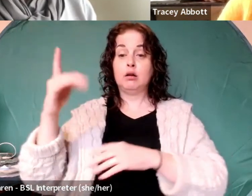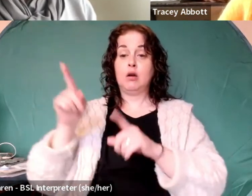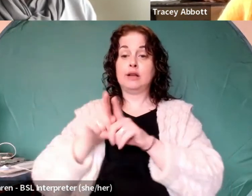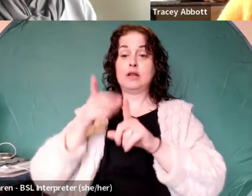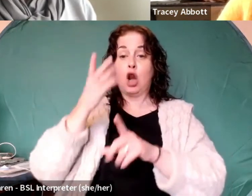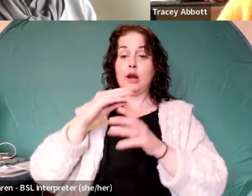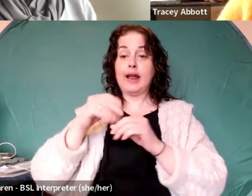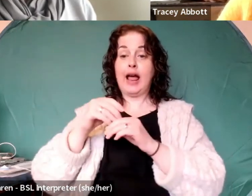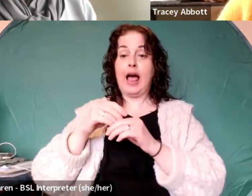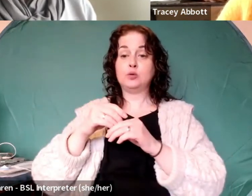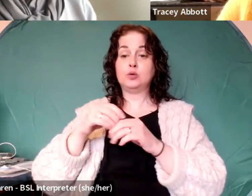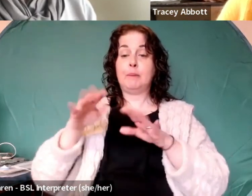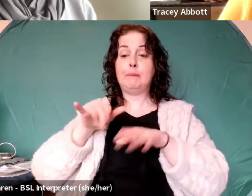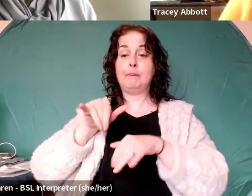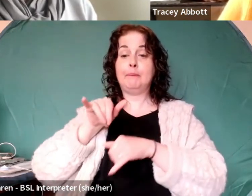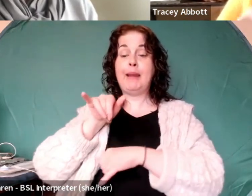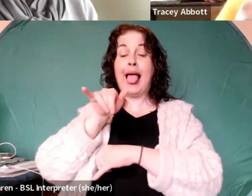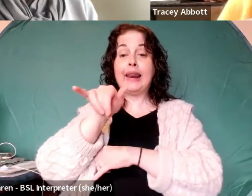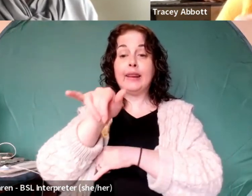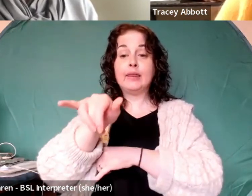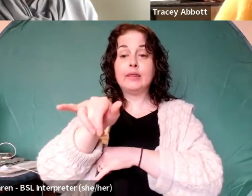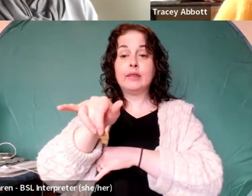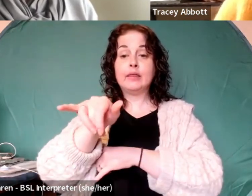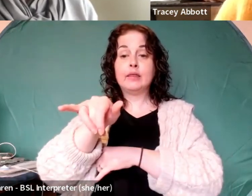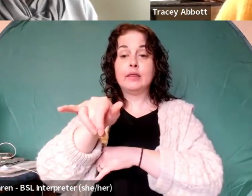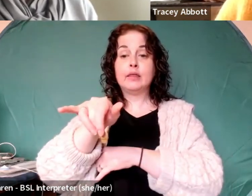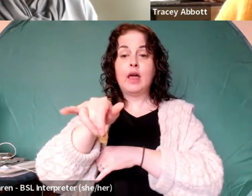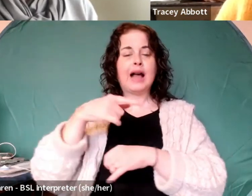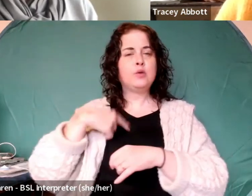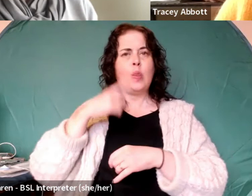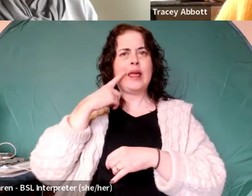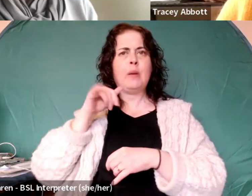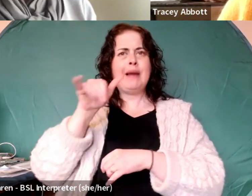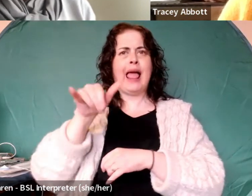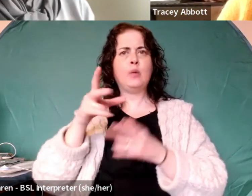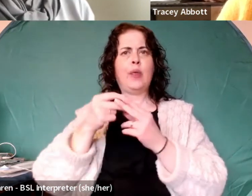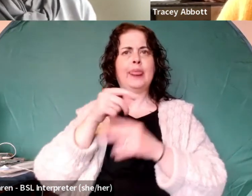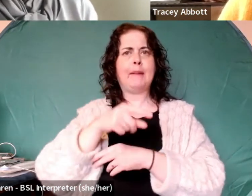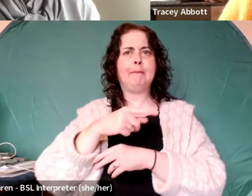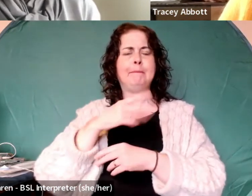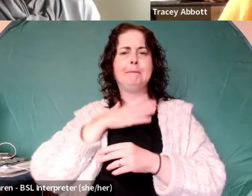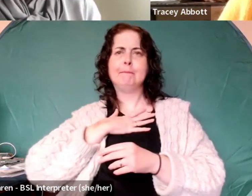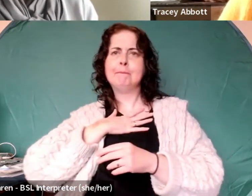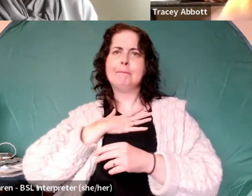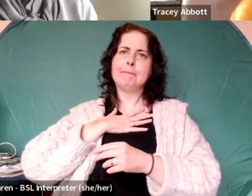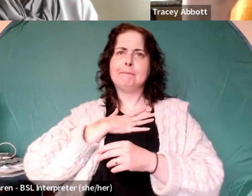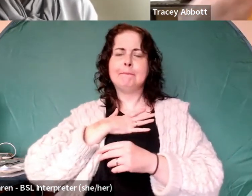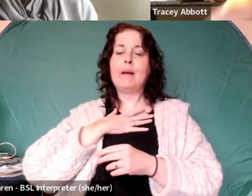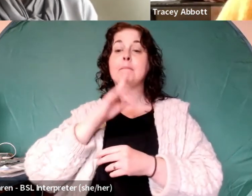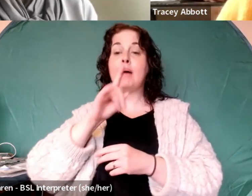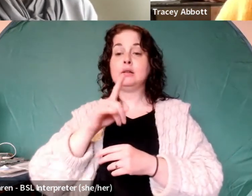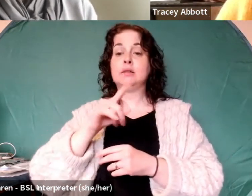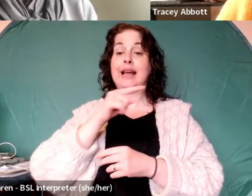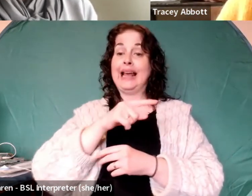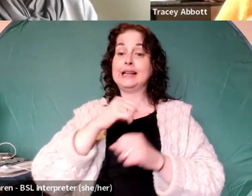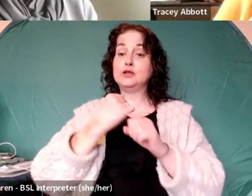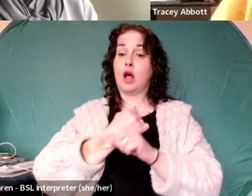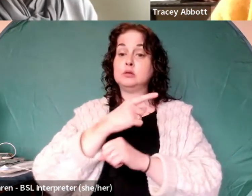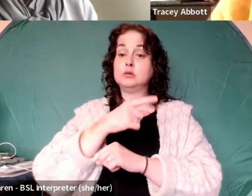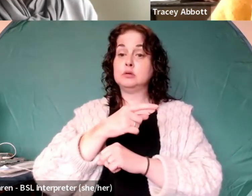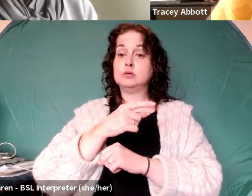how to fly a plane. Now, I'm not sure I'd get in the plane with him. I'll be honest with you. I might not. But he does